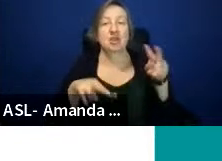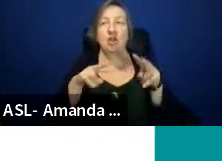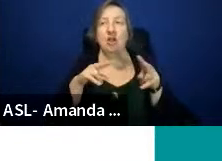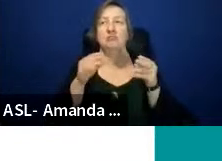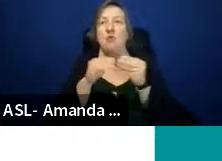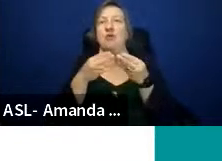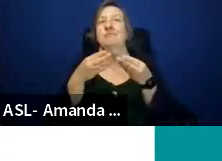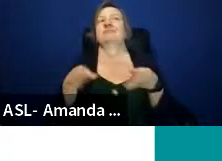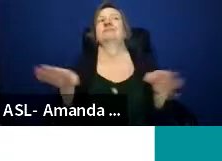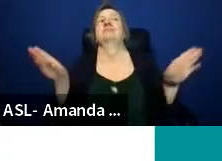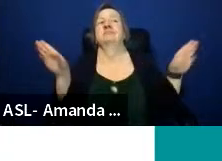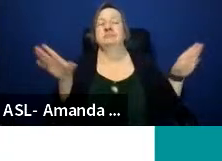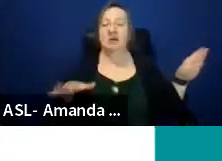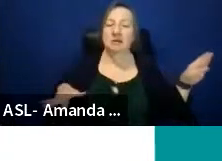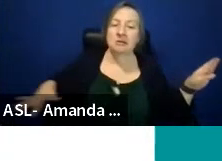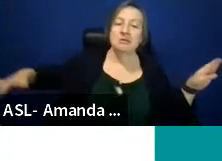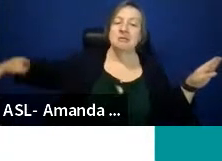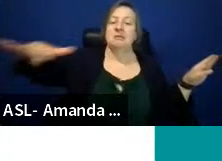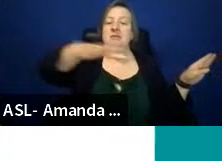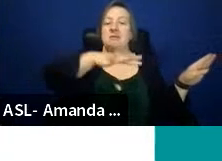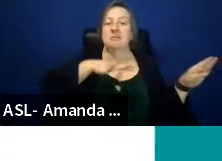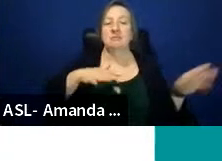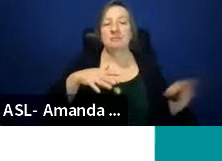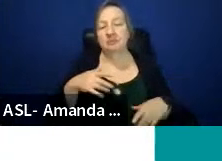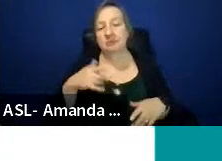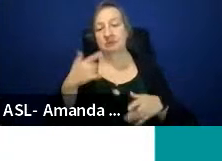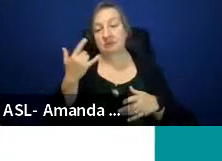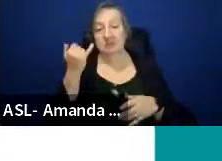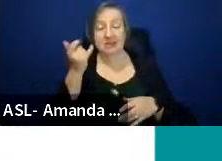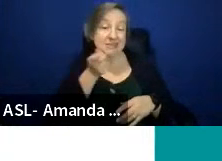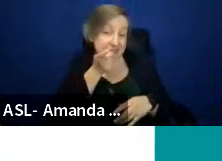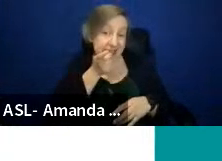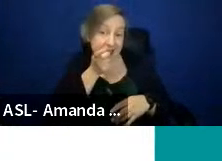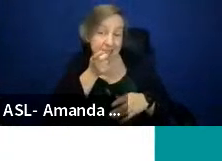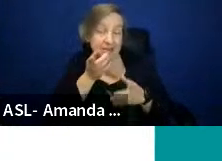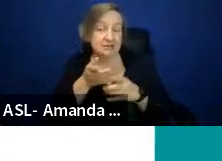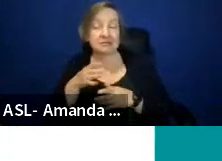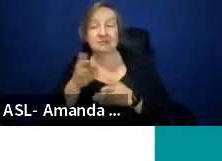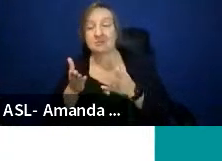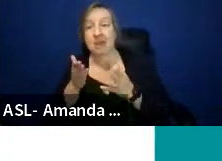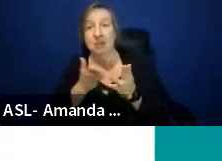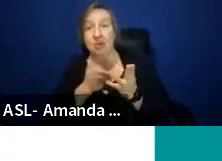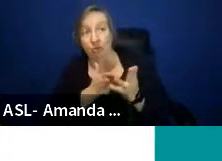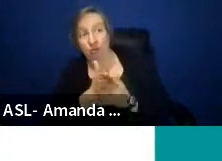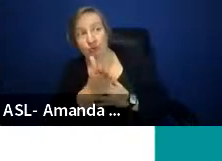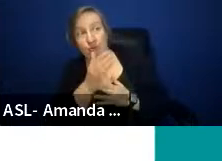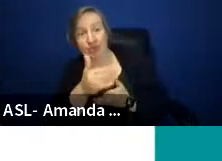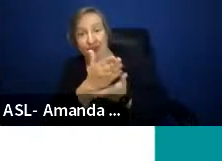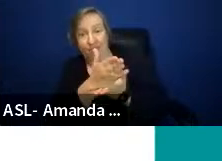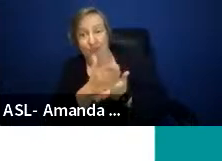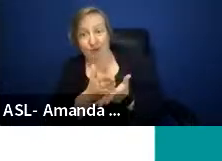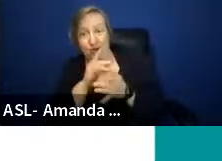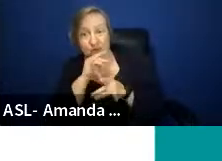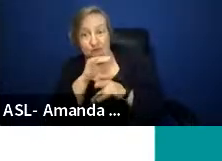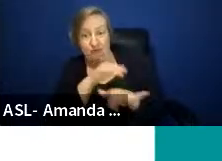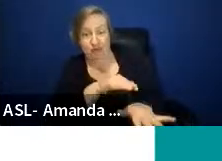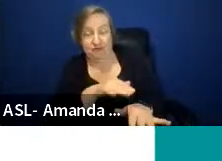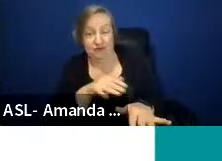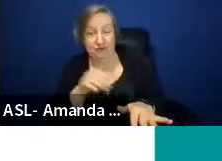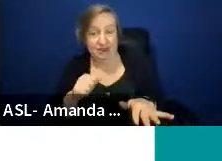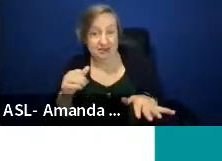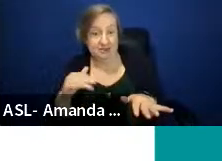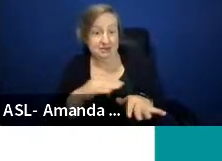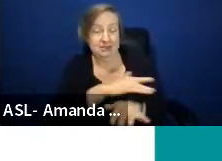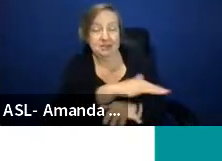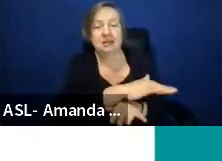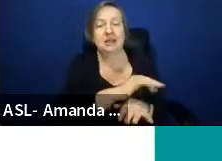geographically. So considering, salmon might pass through this area of the river, how would impacts